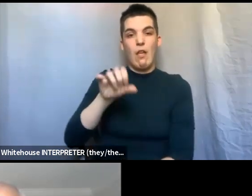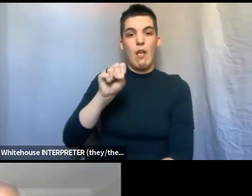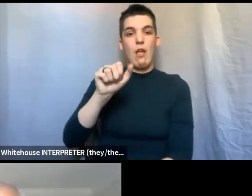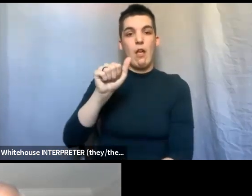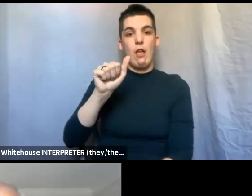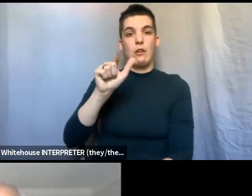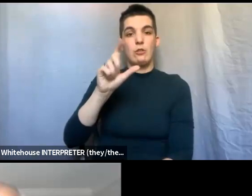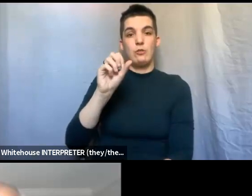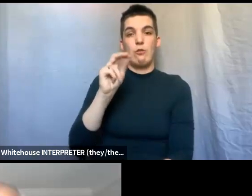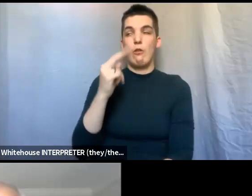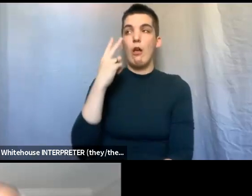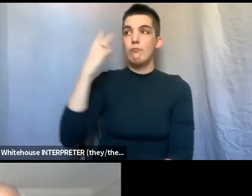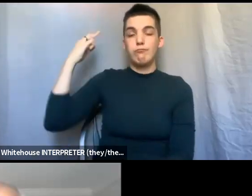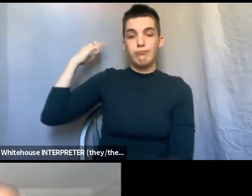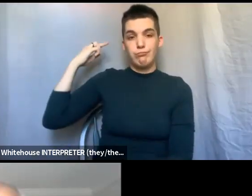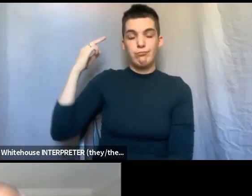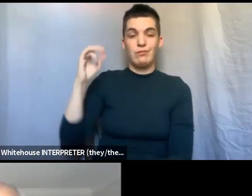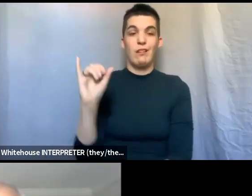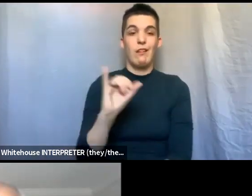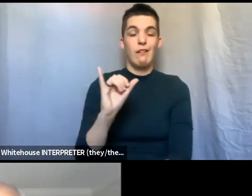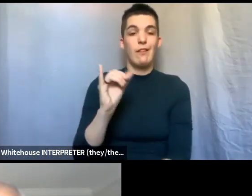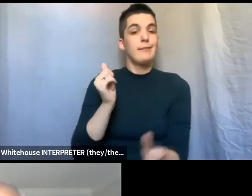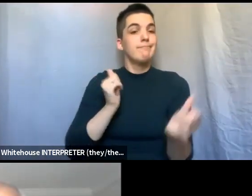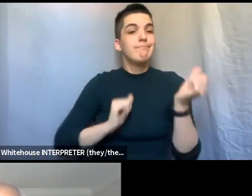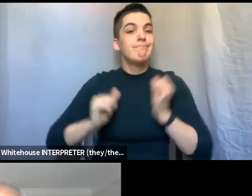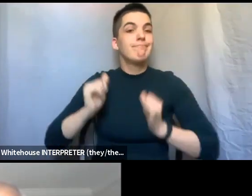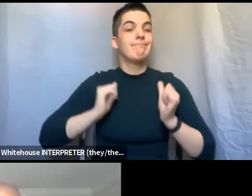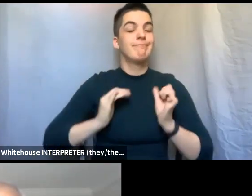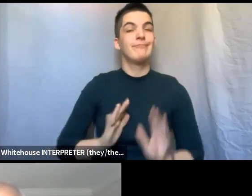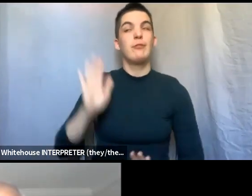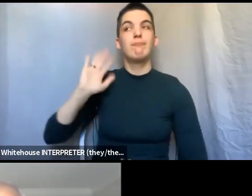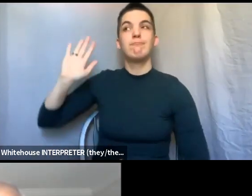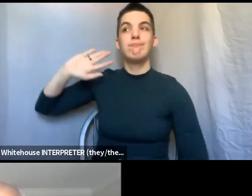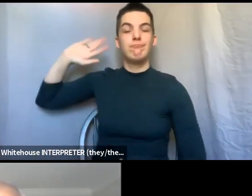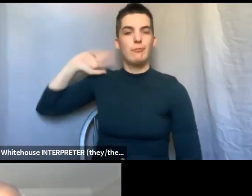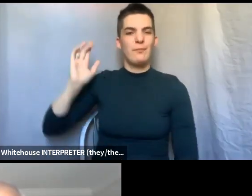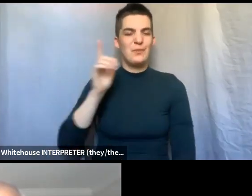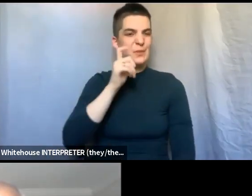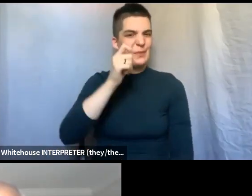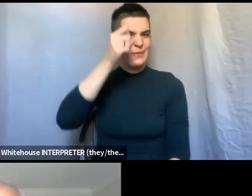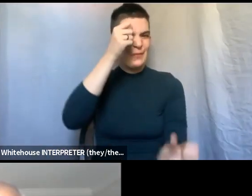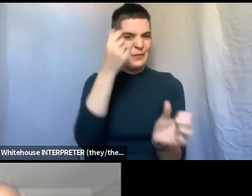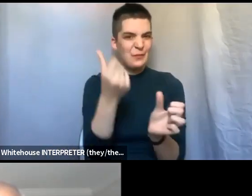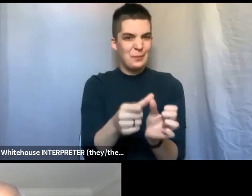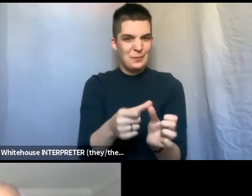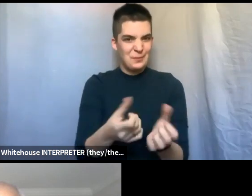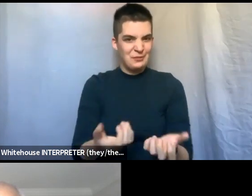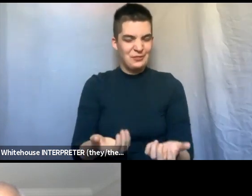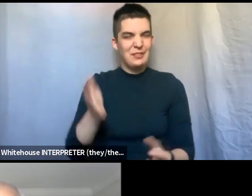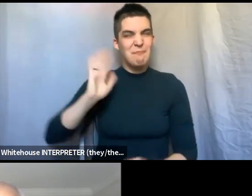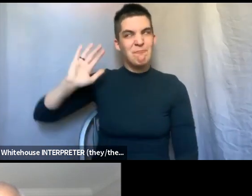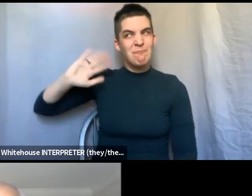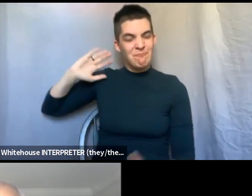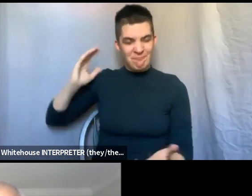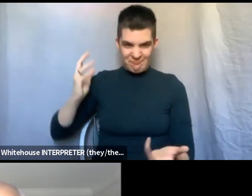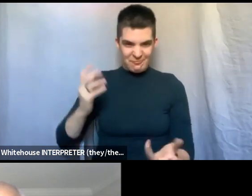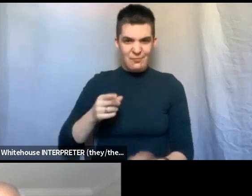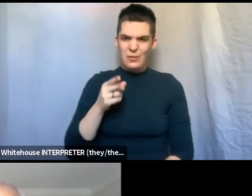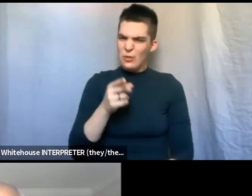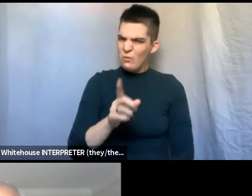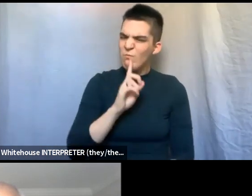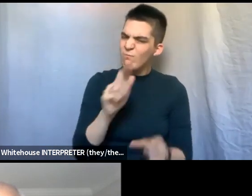like the painters we love so much. Who even remembers who was in the official exhibit? Do you honestly